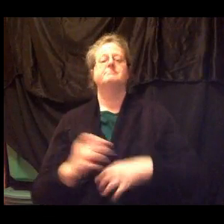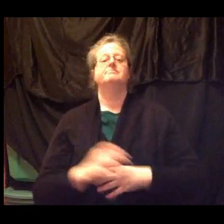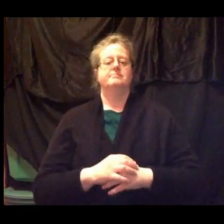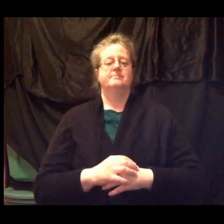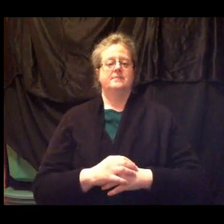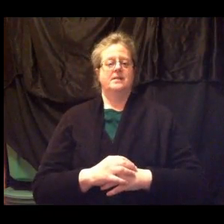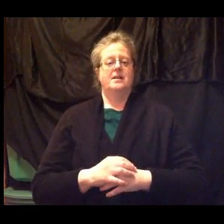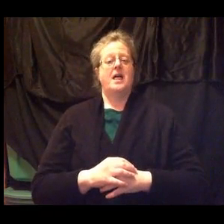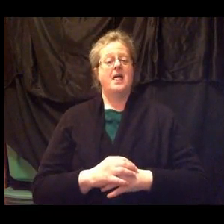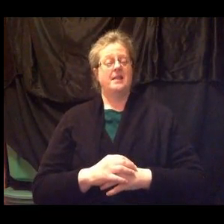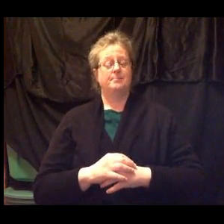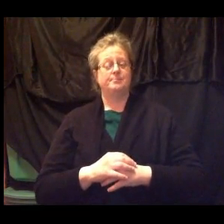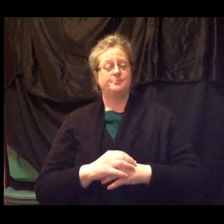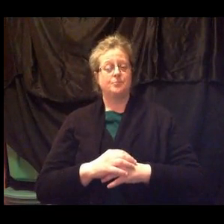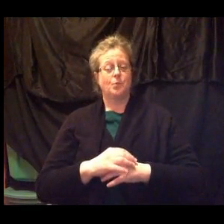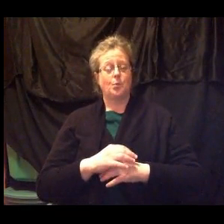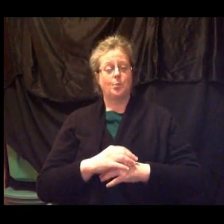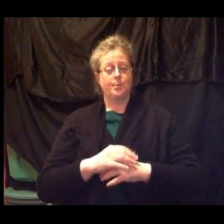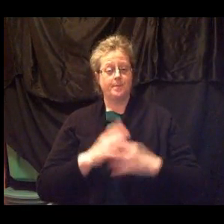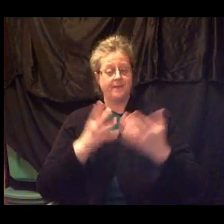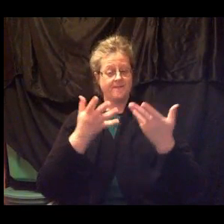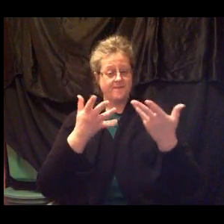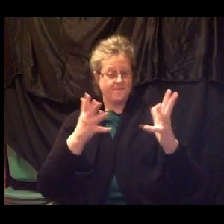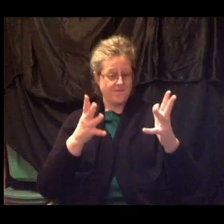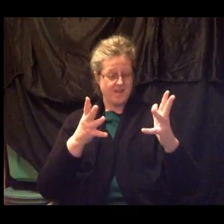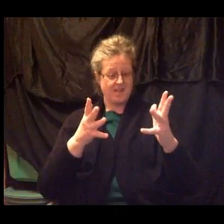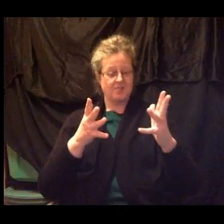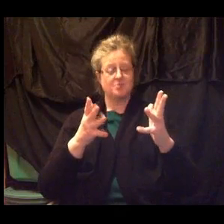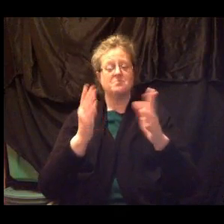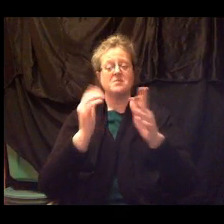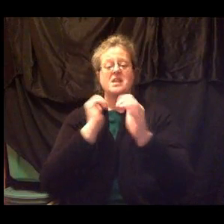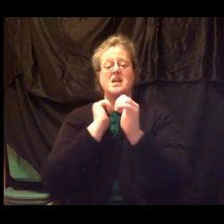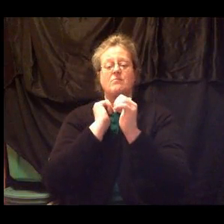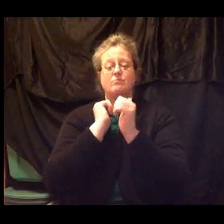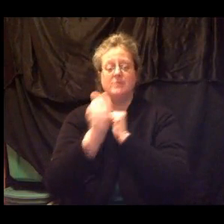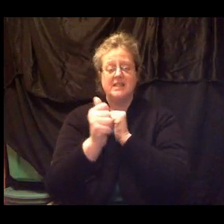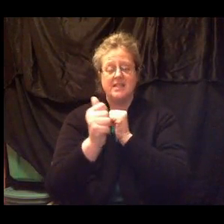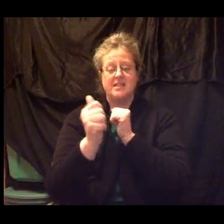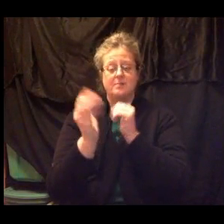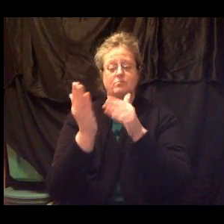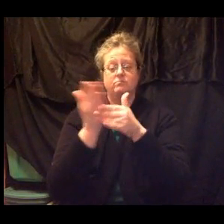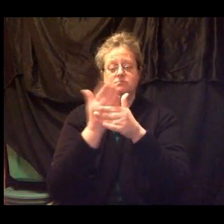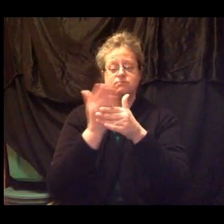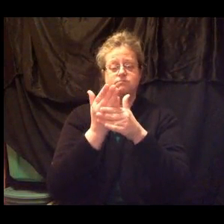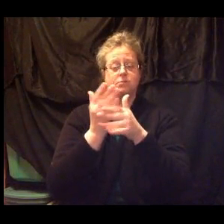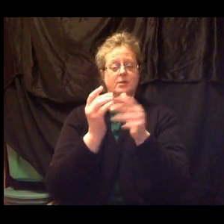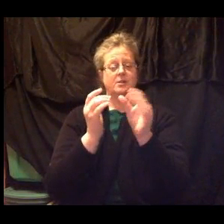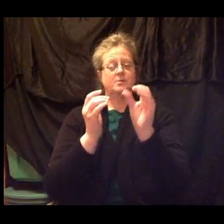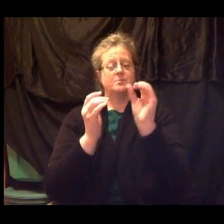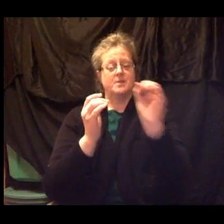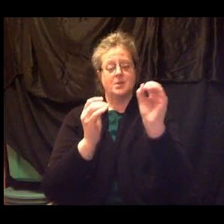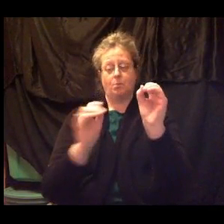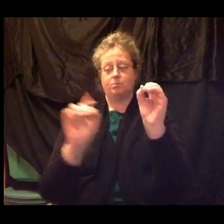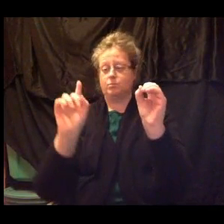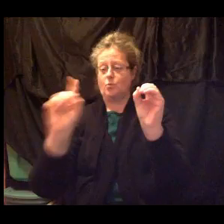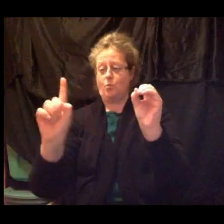Now, the minute you do that, the distance between these two is called a unit.